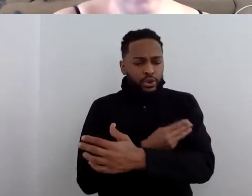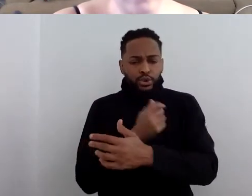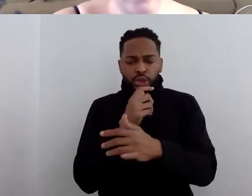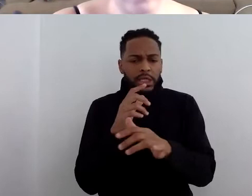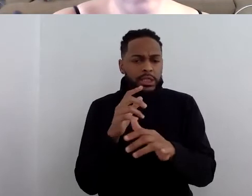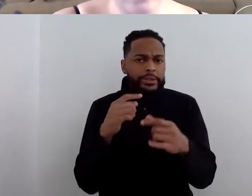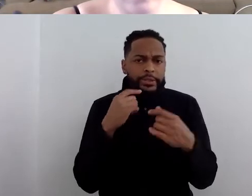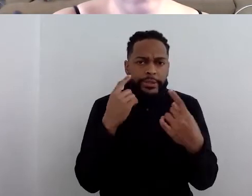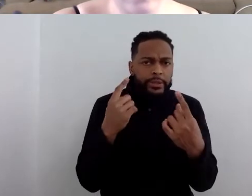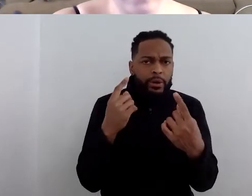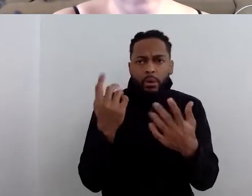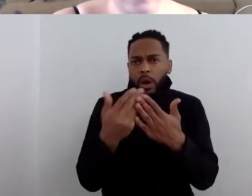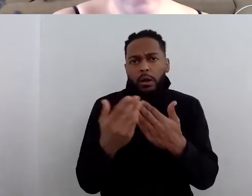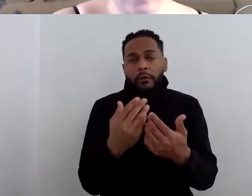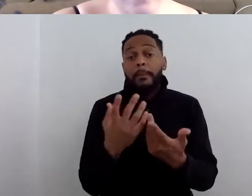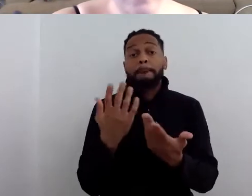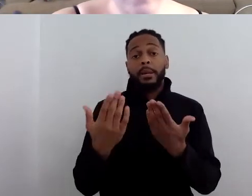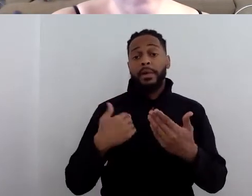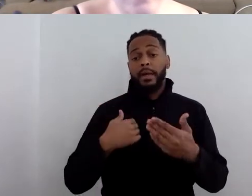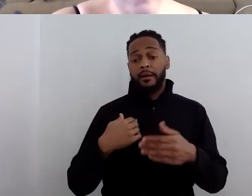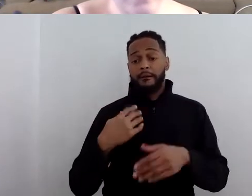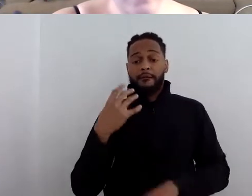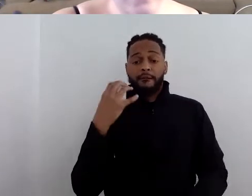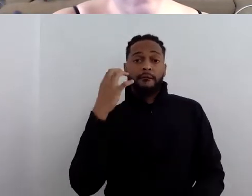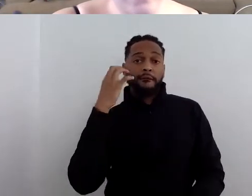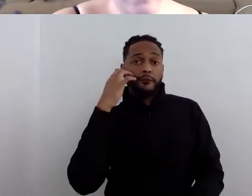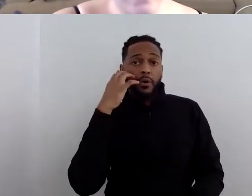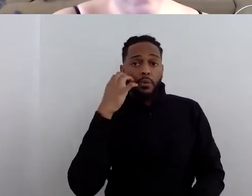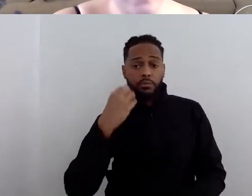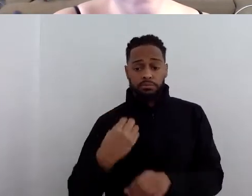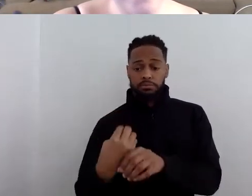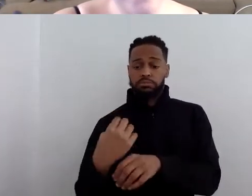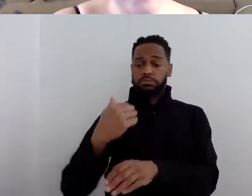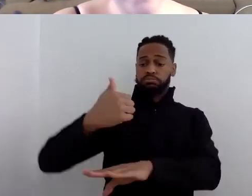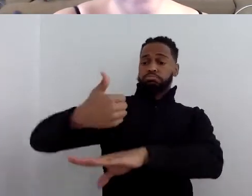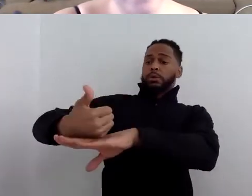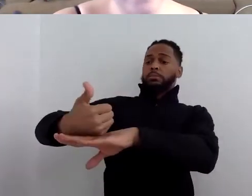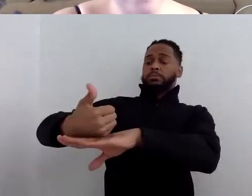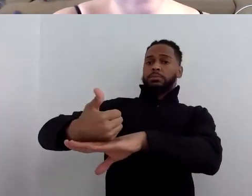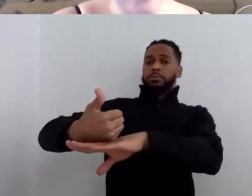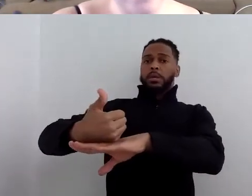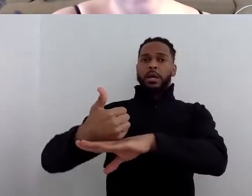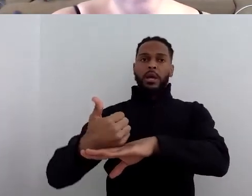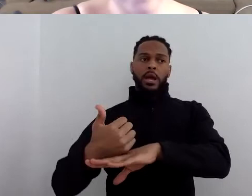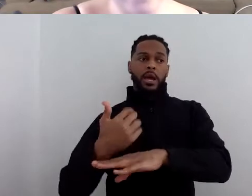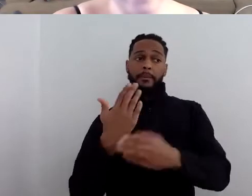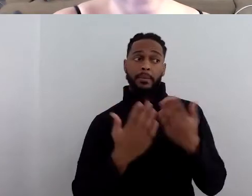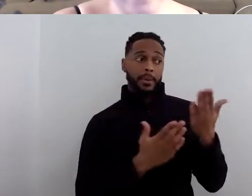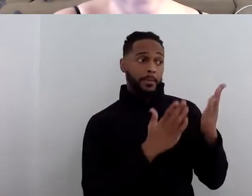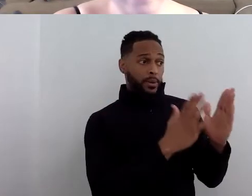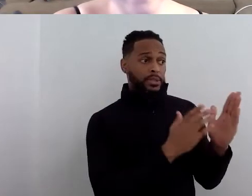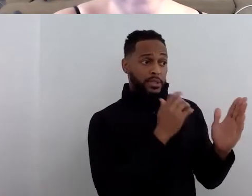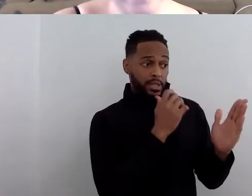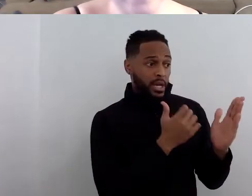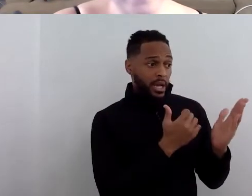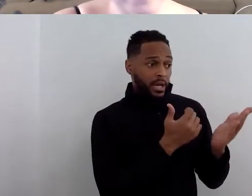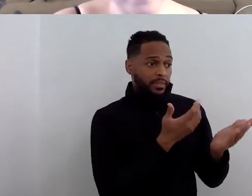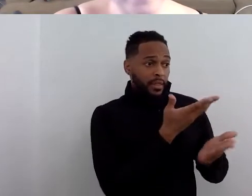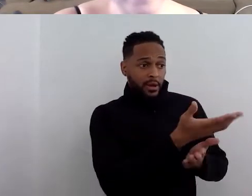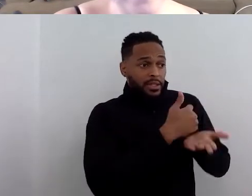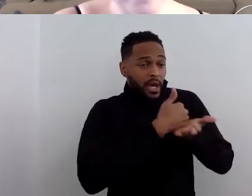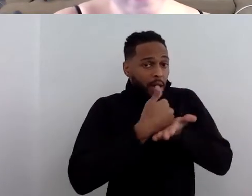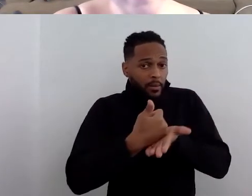their home attendant isn't around. So the phone is set up, I can't say, pick up the phone and show me a suprapubic tube